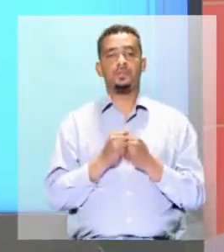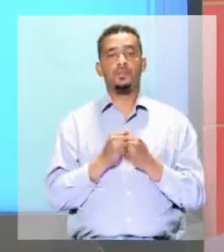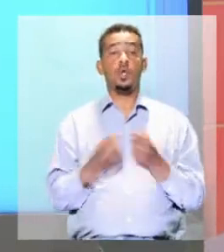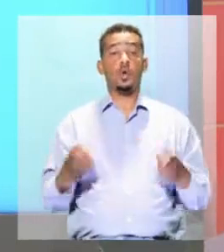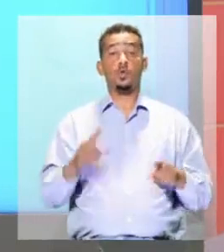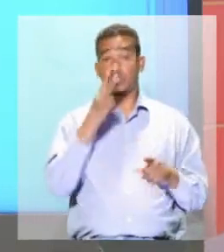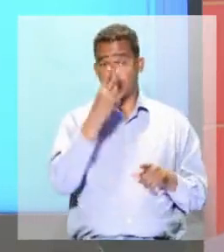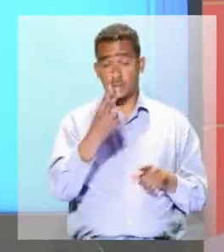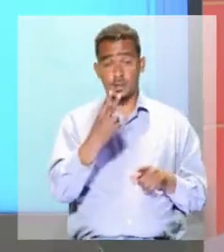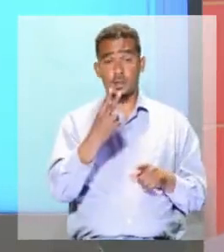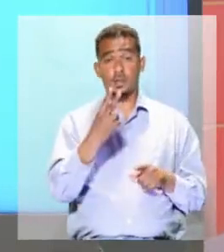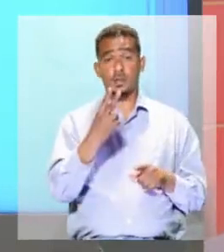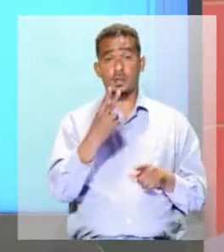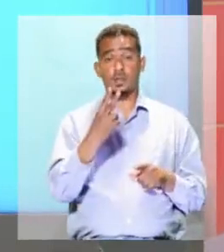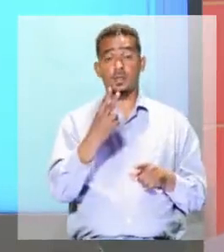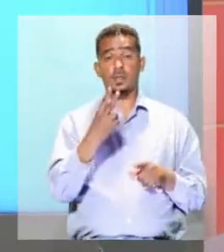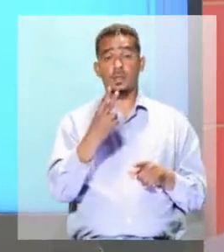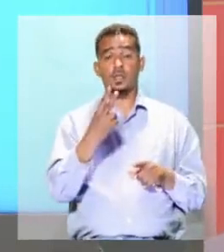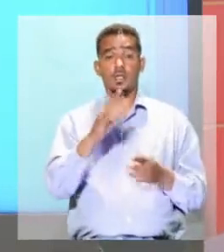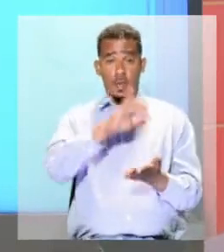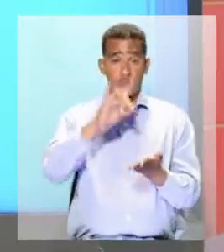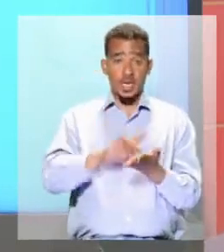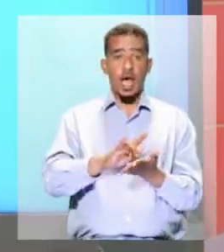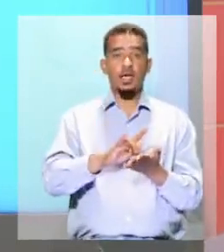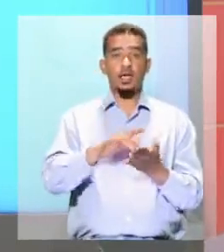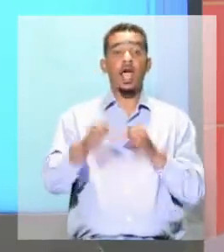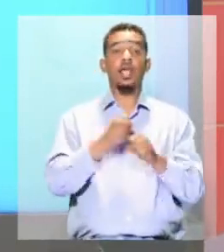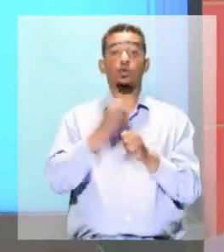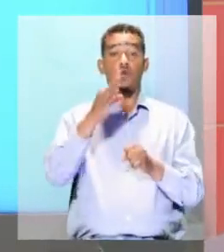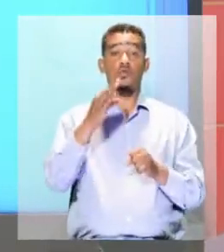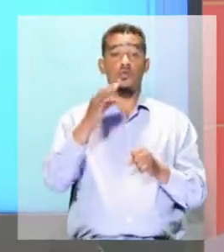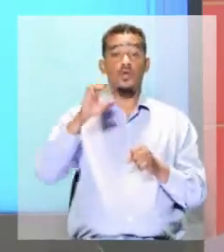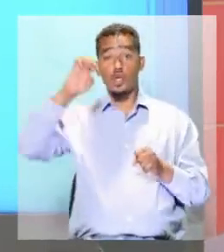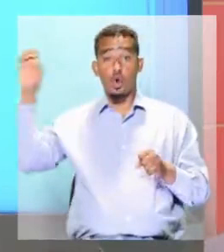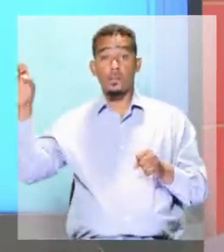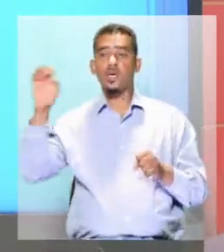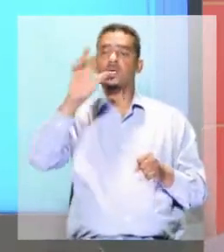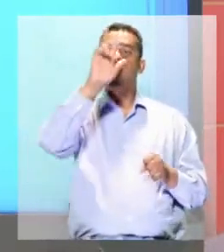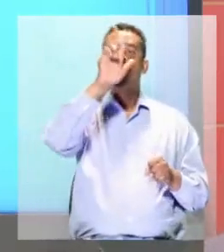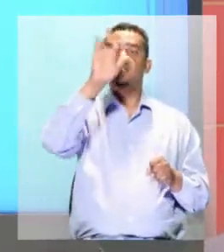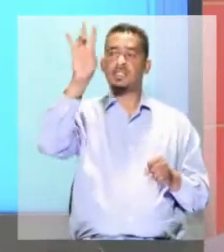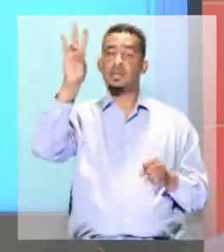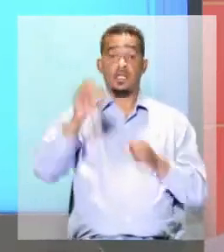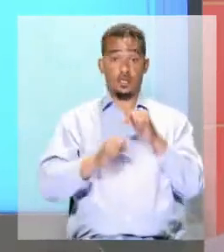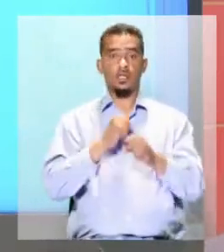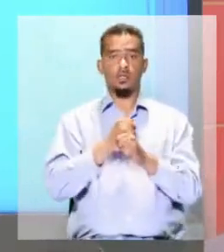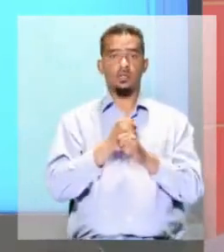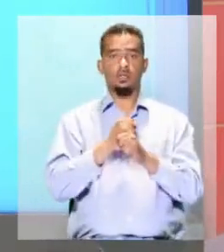When we see the median age of Europe, it has 37